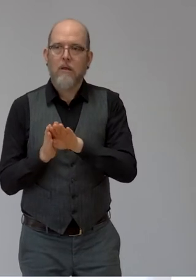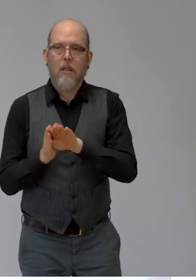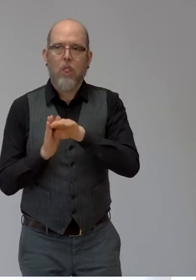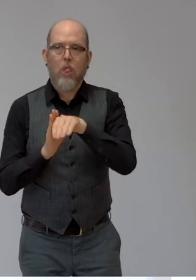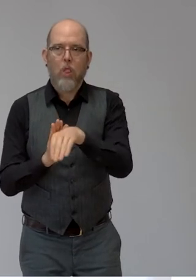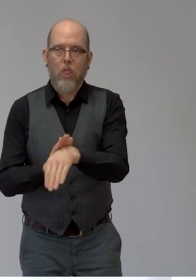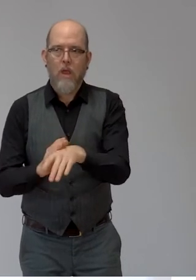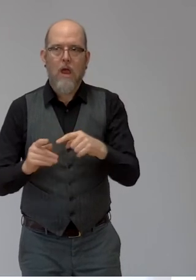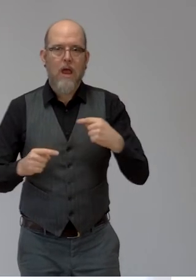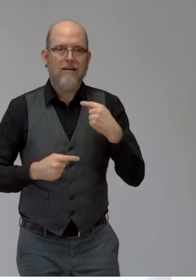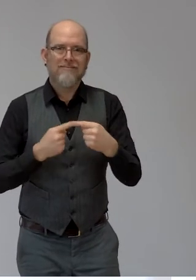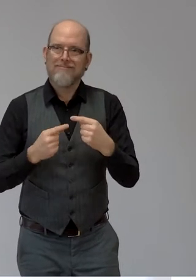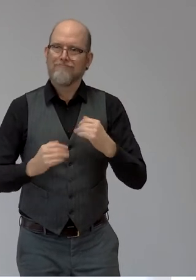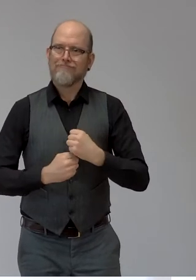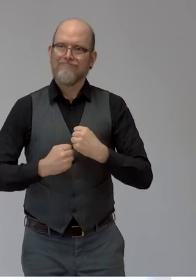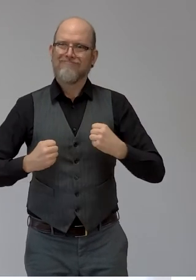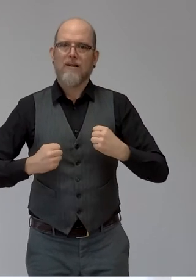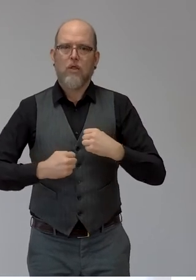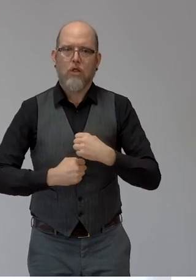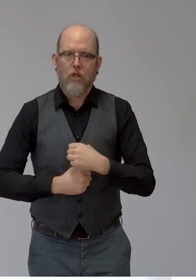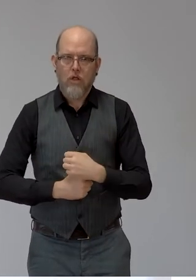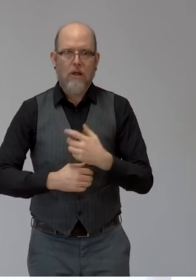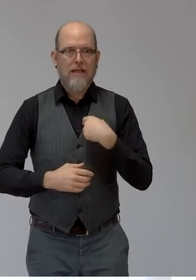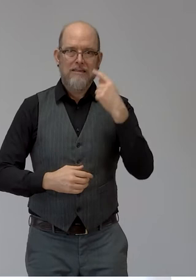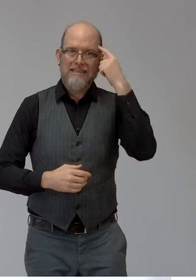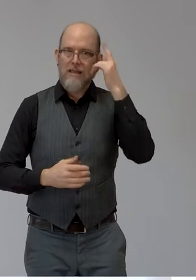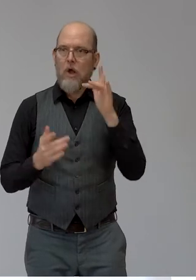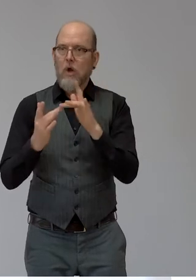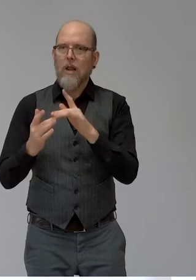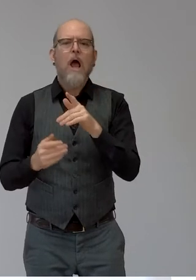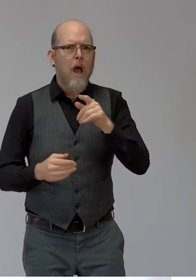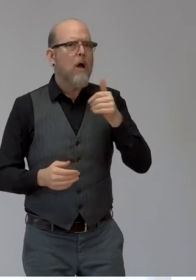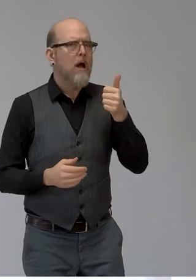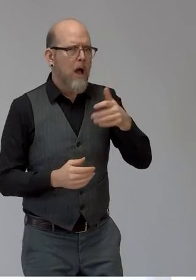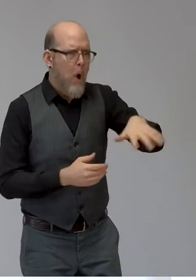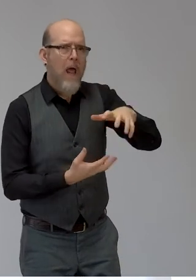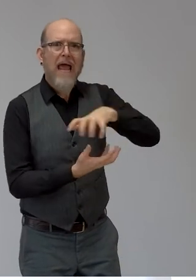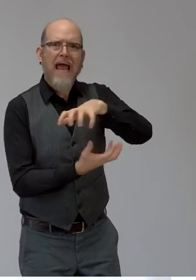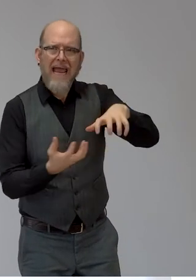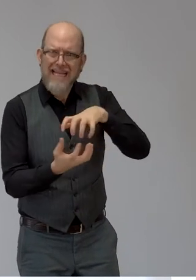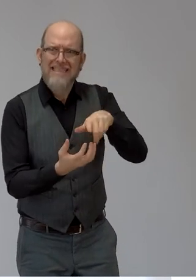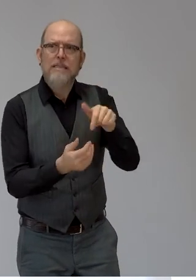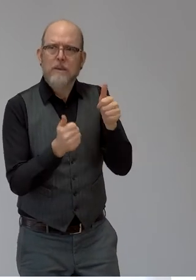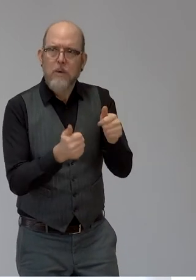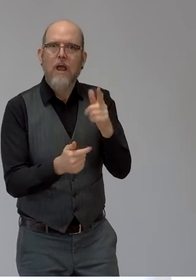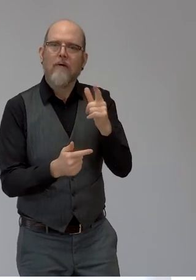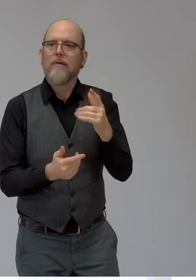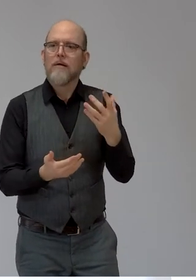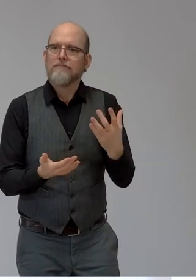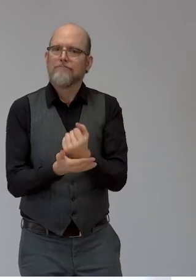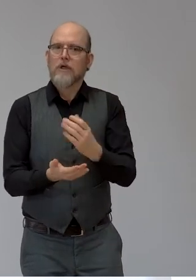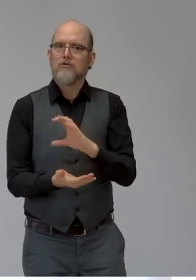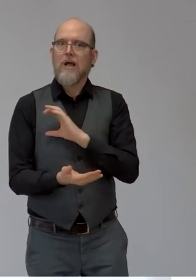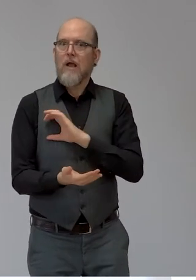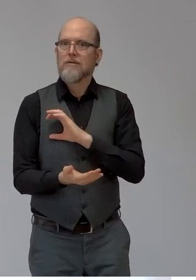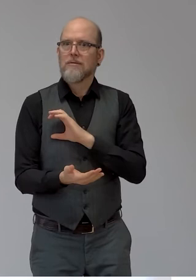had, so from every crisis, we should take out what's the opportunity. So these online services is a new potential to